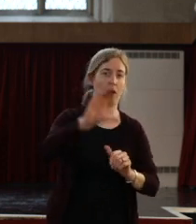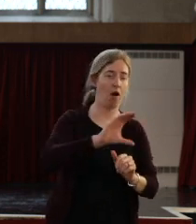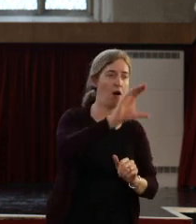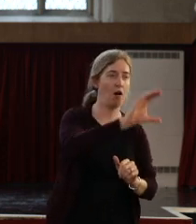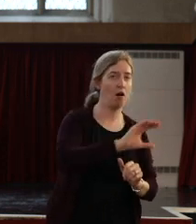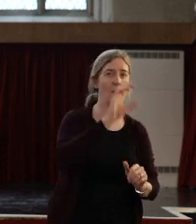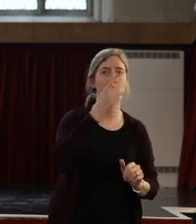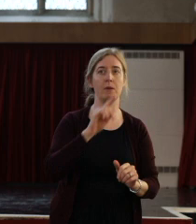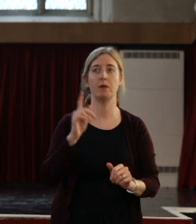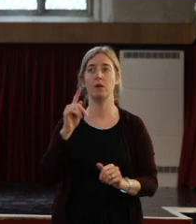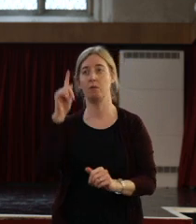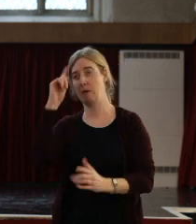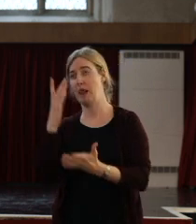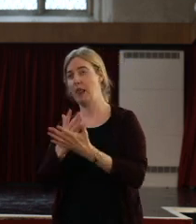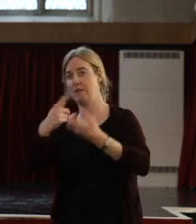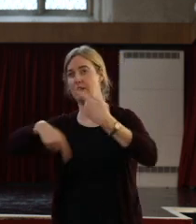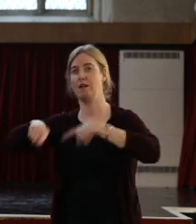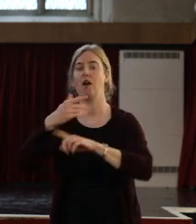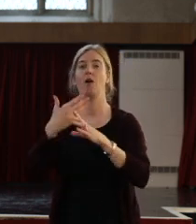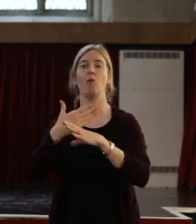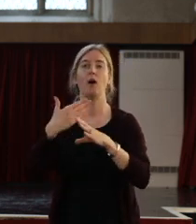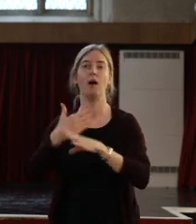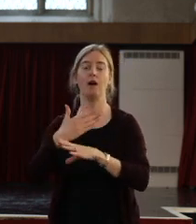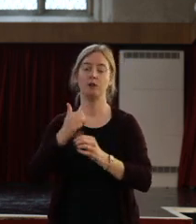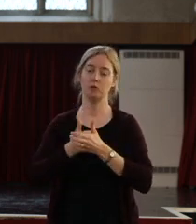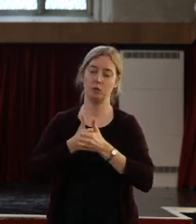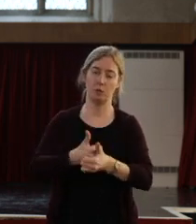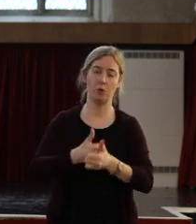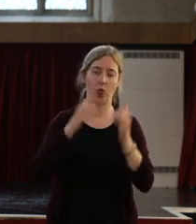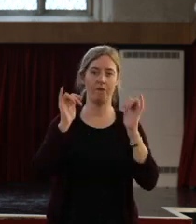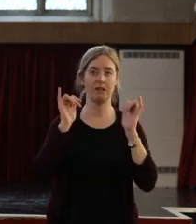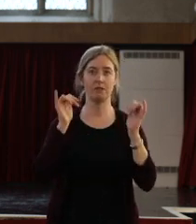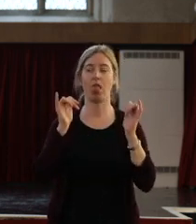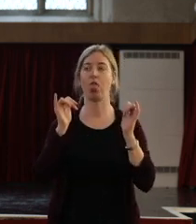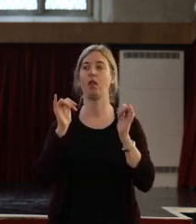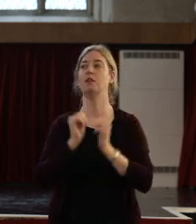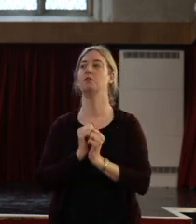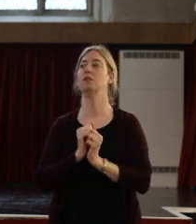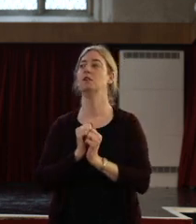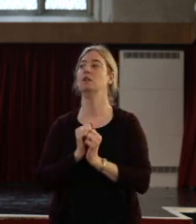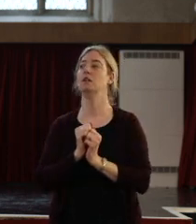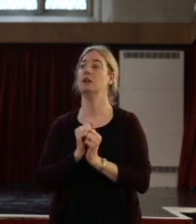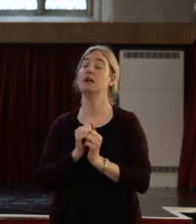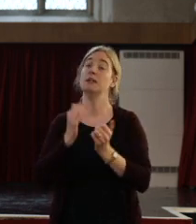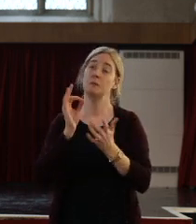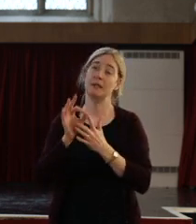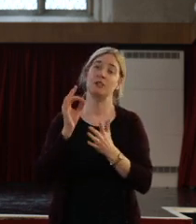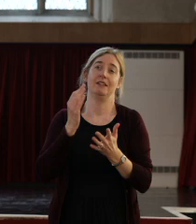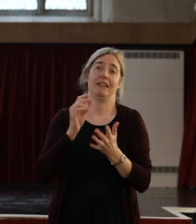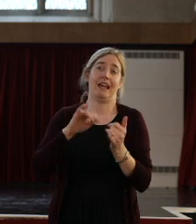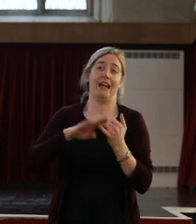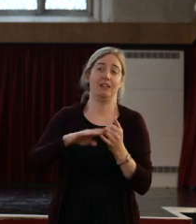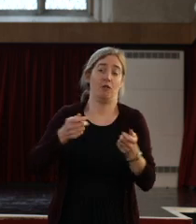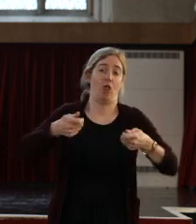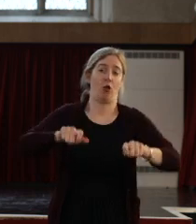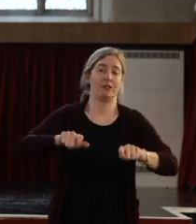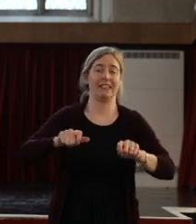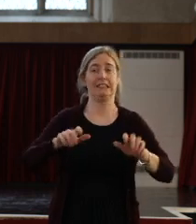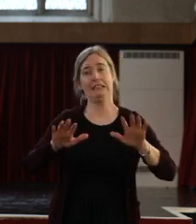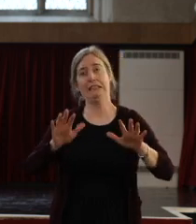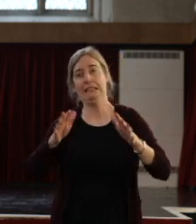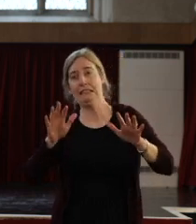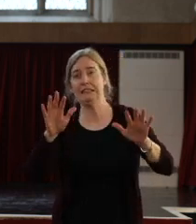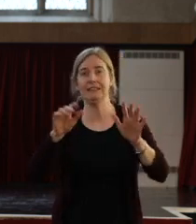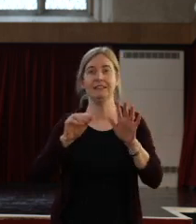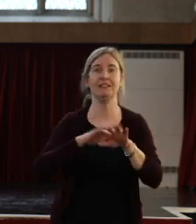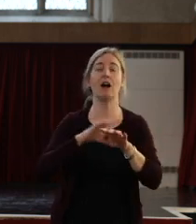taken a leap of faith supporting the festival, especially as we're coming out of lockdown. And special thanks go to the